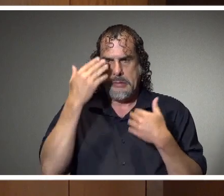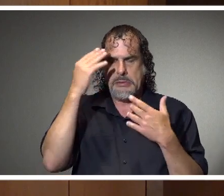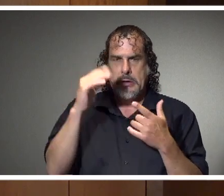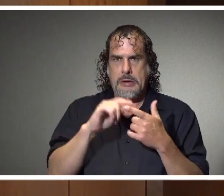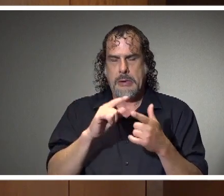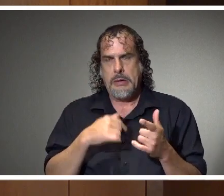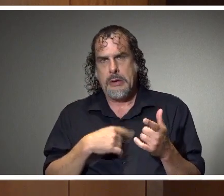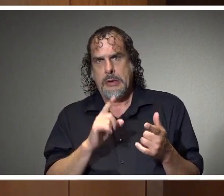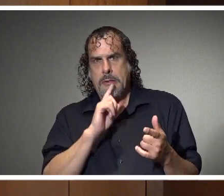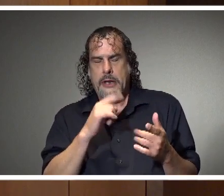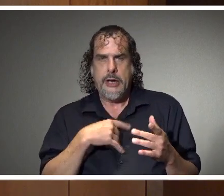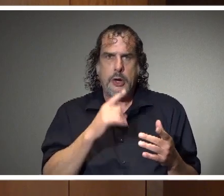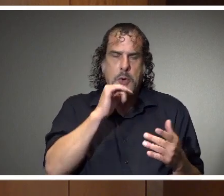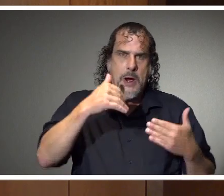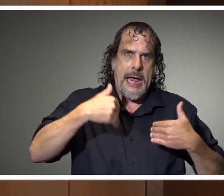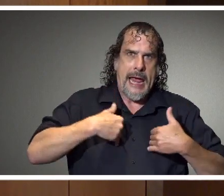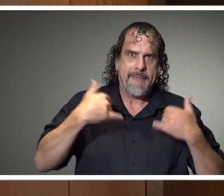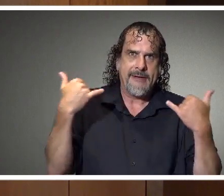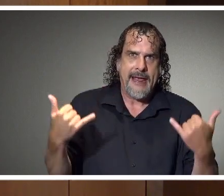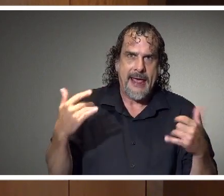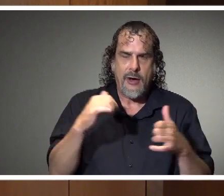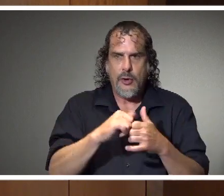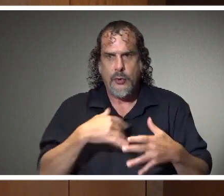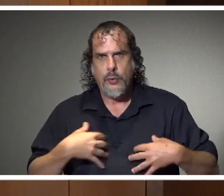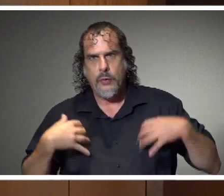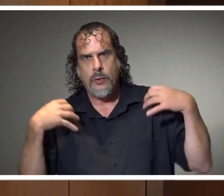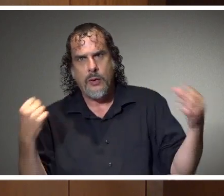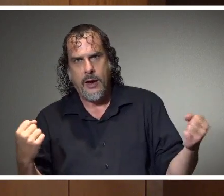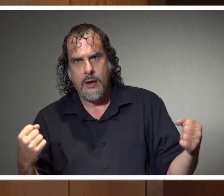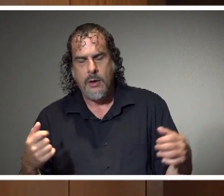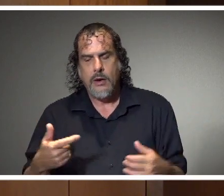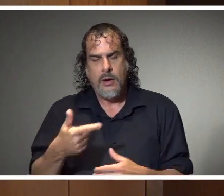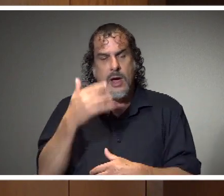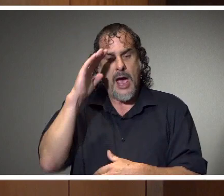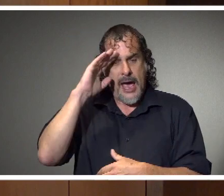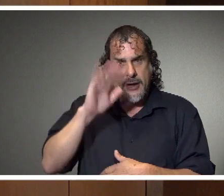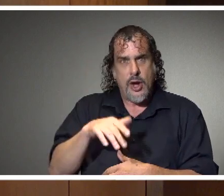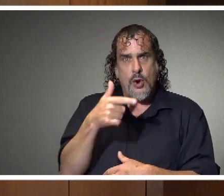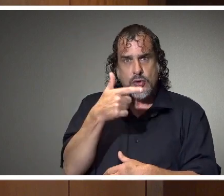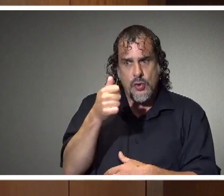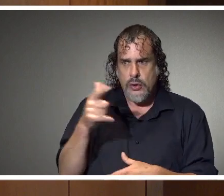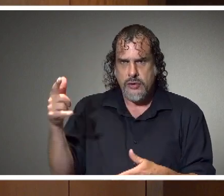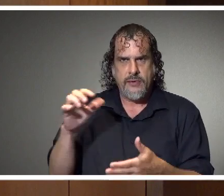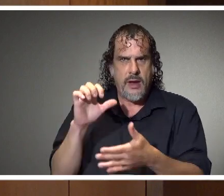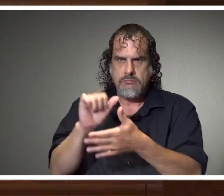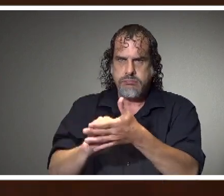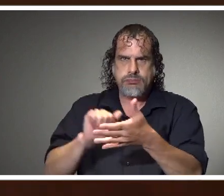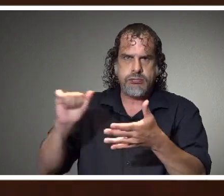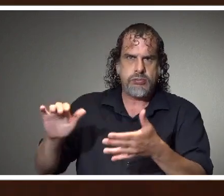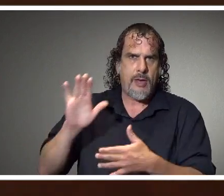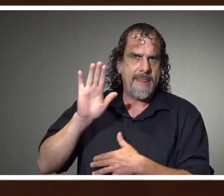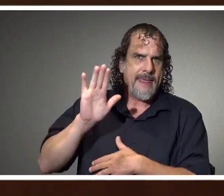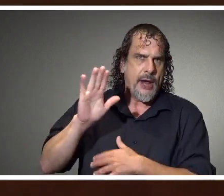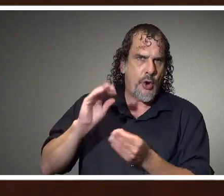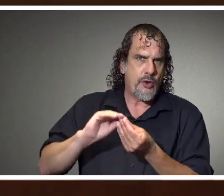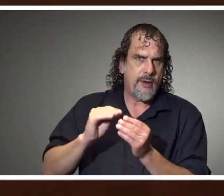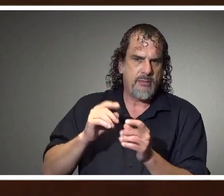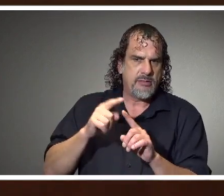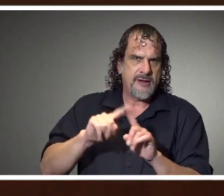of active cases? I know Georgia is taking theirs out of their totals.